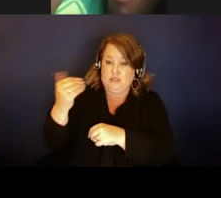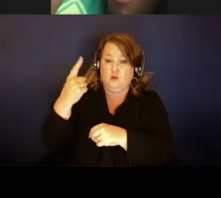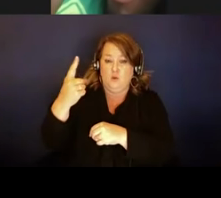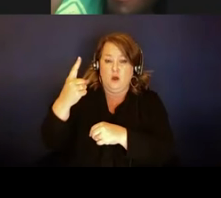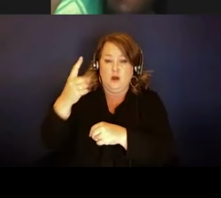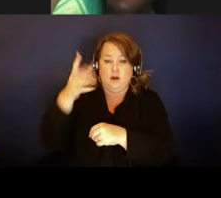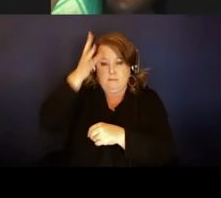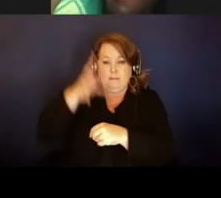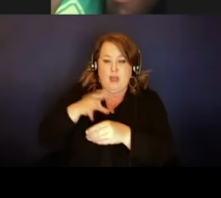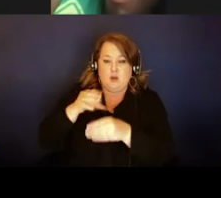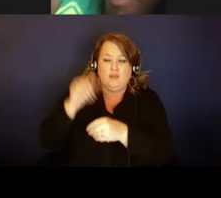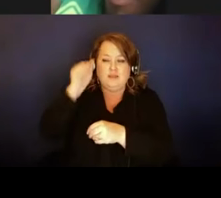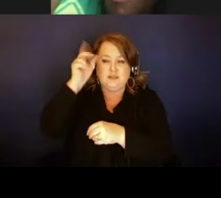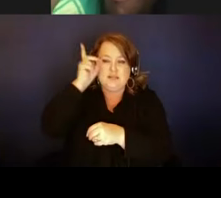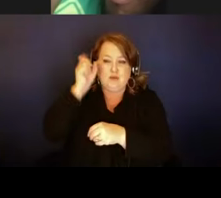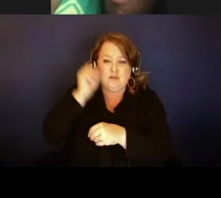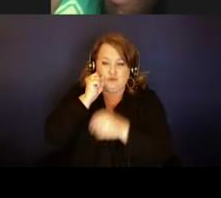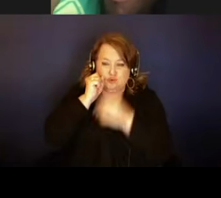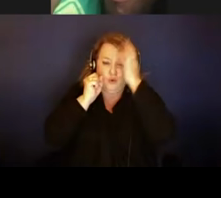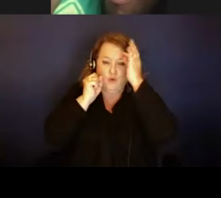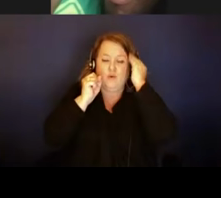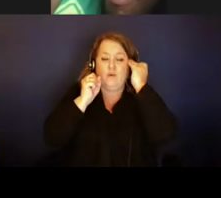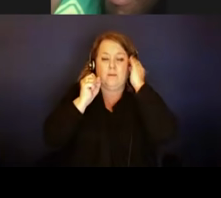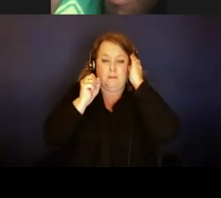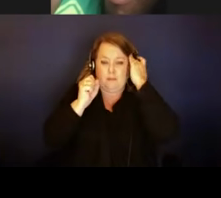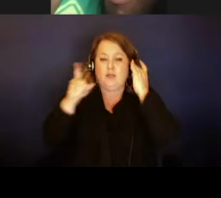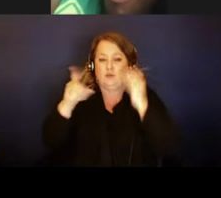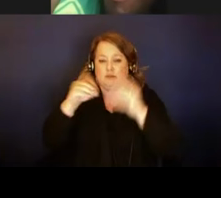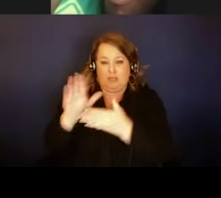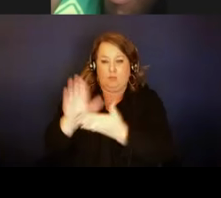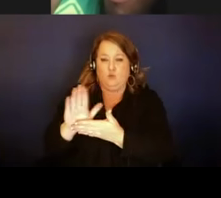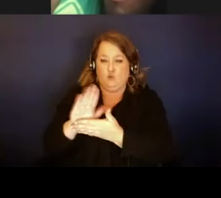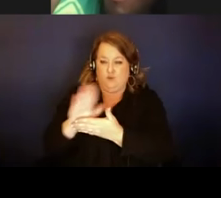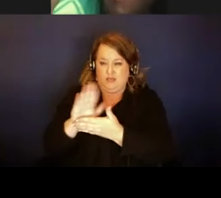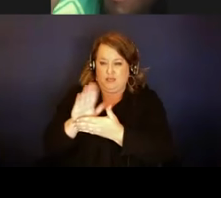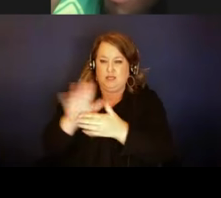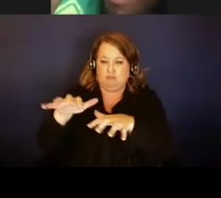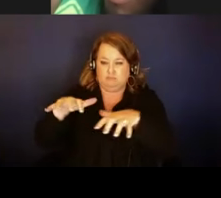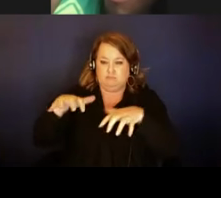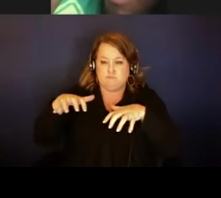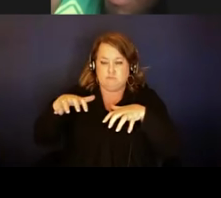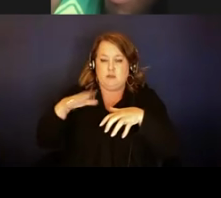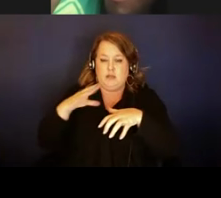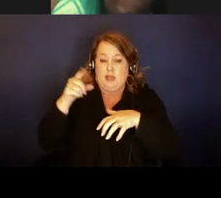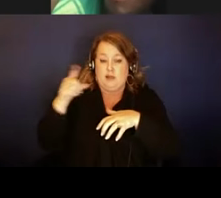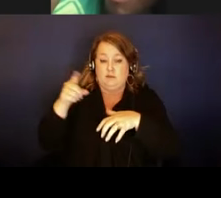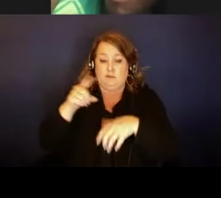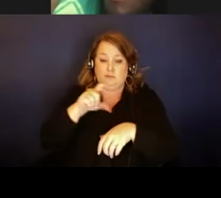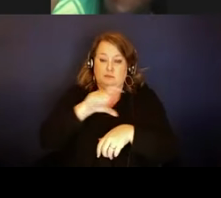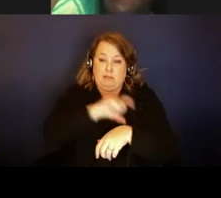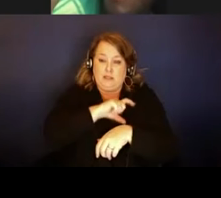syndrome, as you said. His name was Ethan Saylor. He was in a movie theater, and unfortunately, he was killed by law